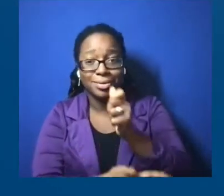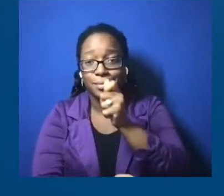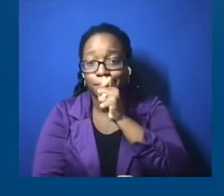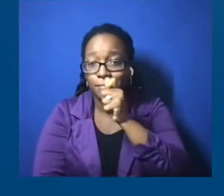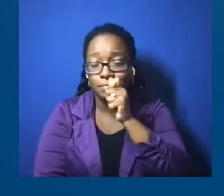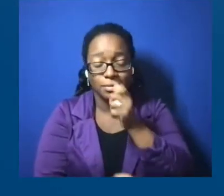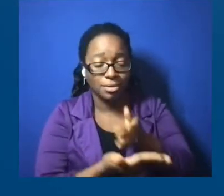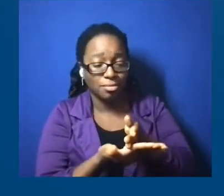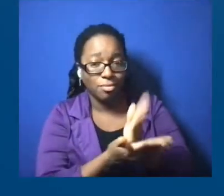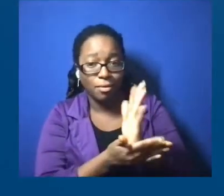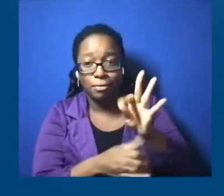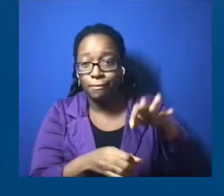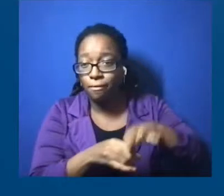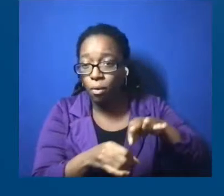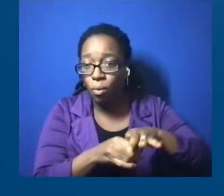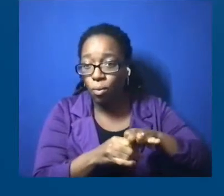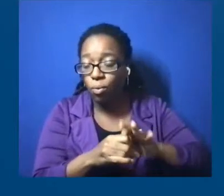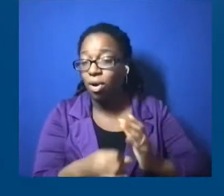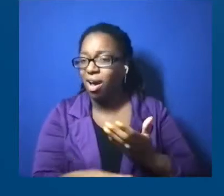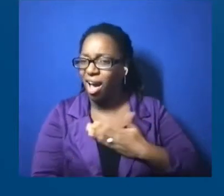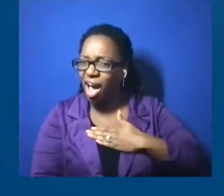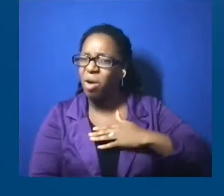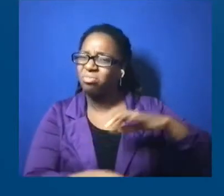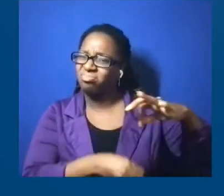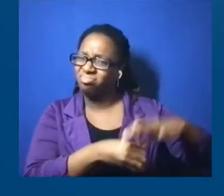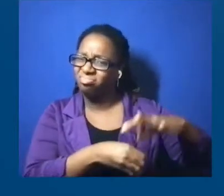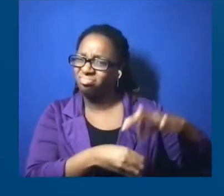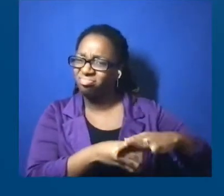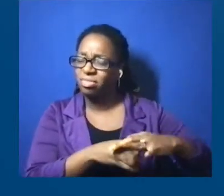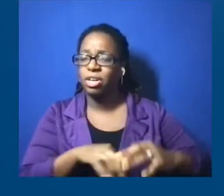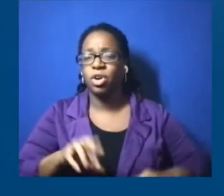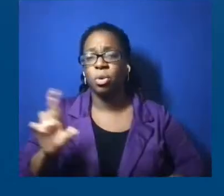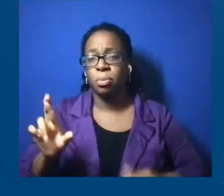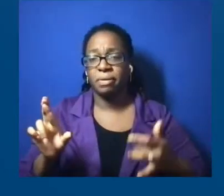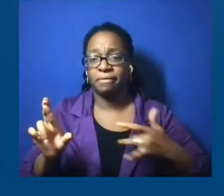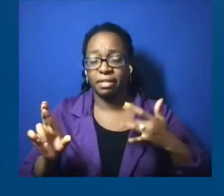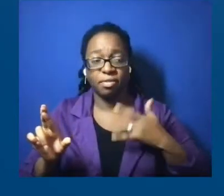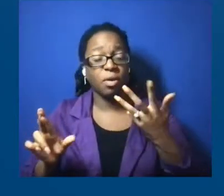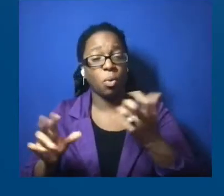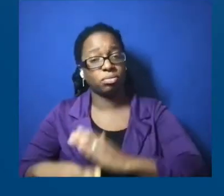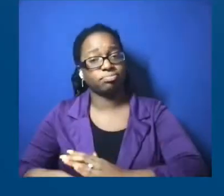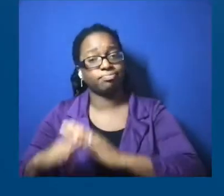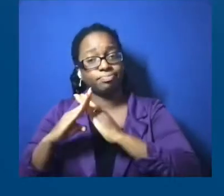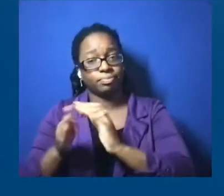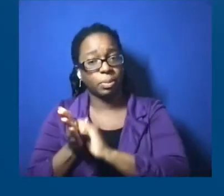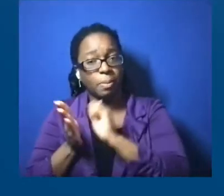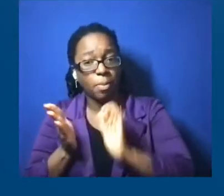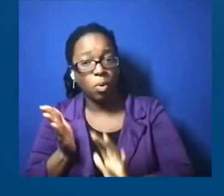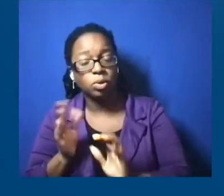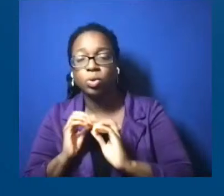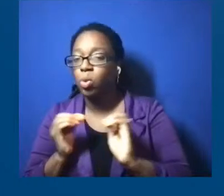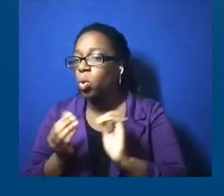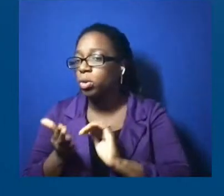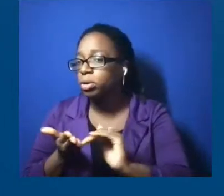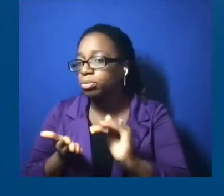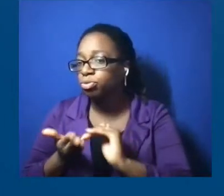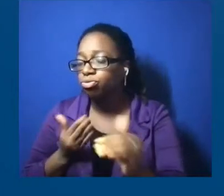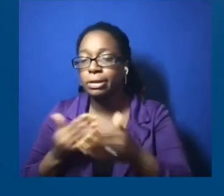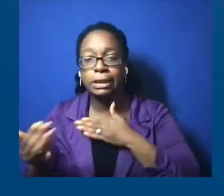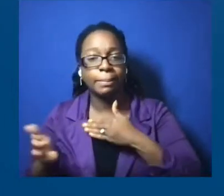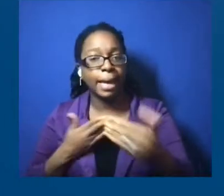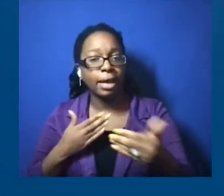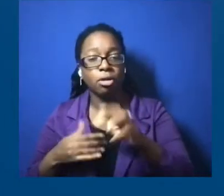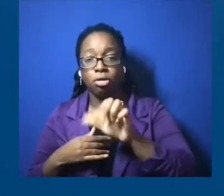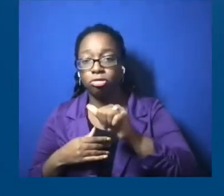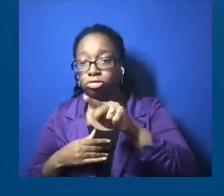democracy. Republicans have already introduced legislation that will ban abortion with no exceptions to rape or incest or the life of the mother